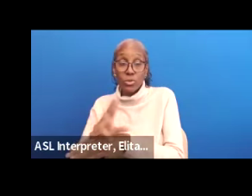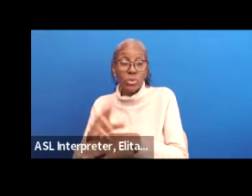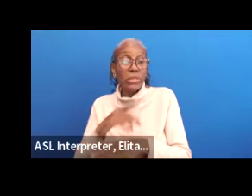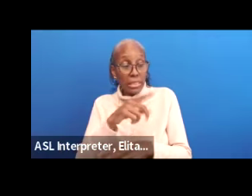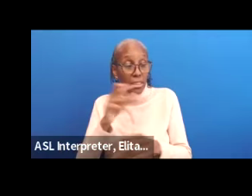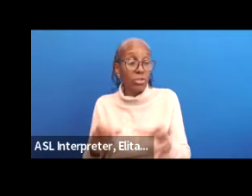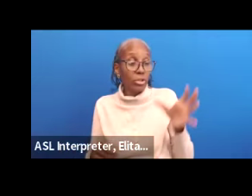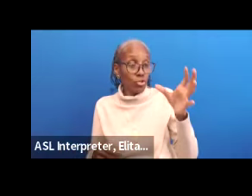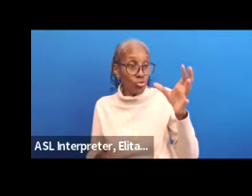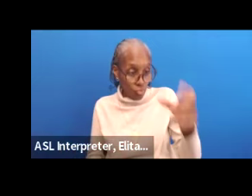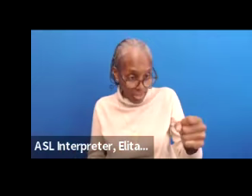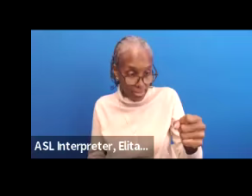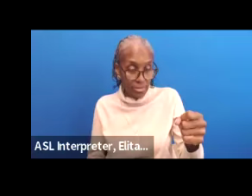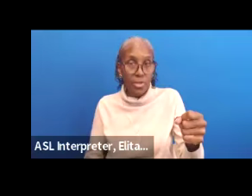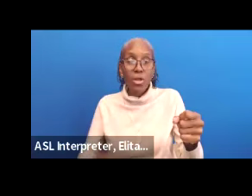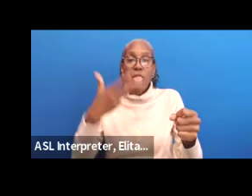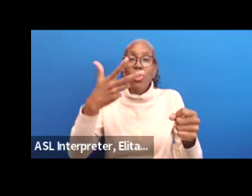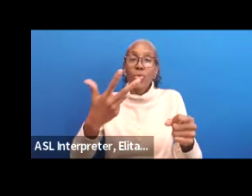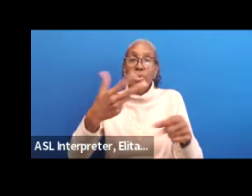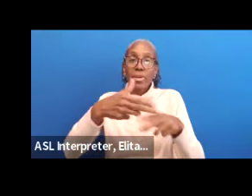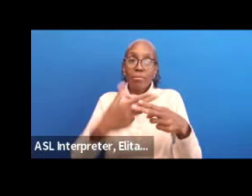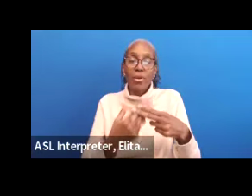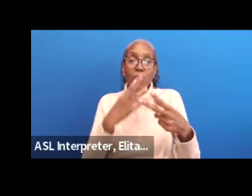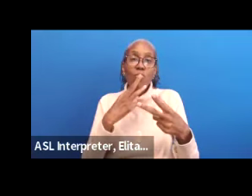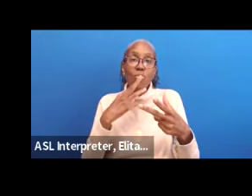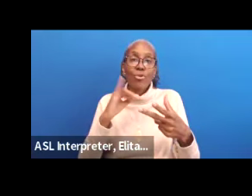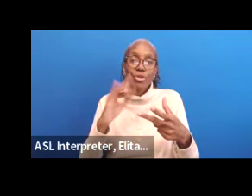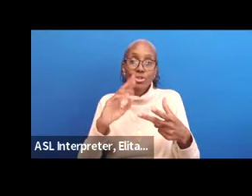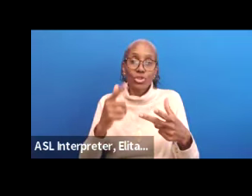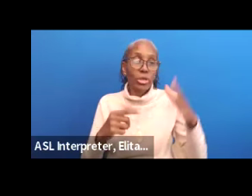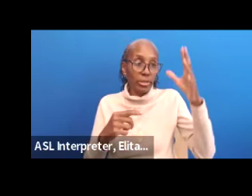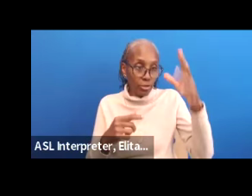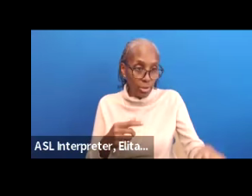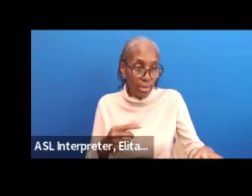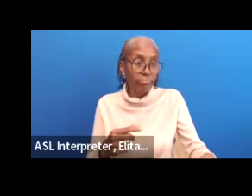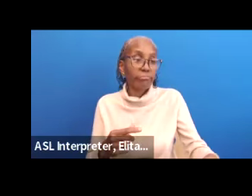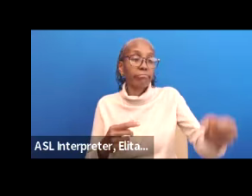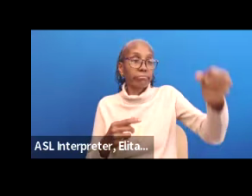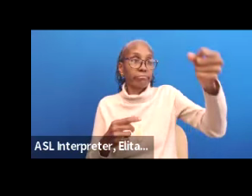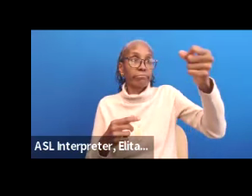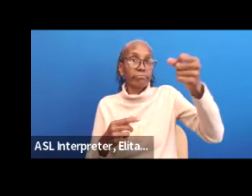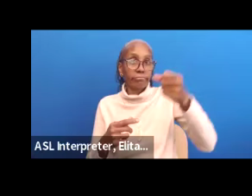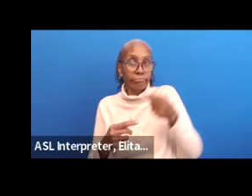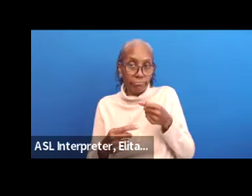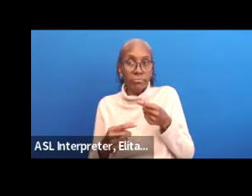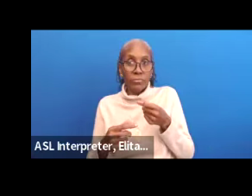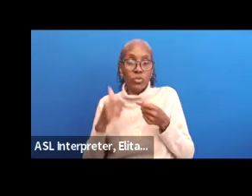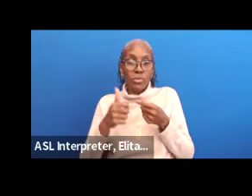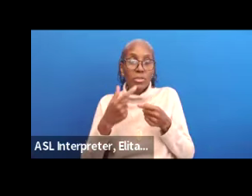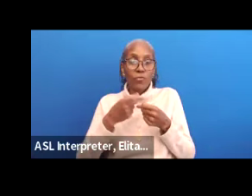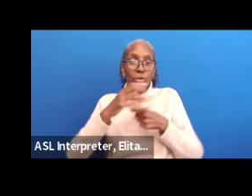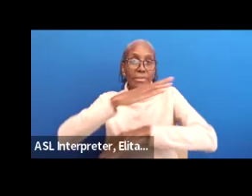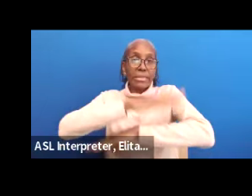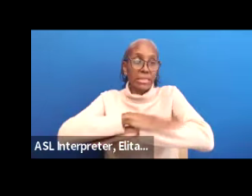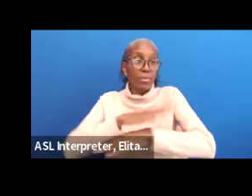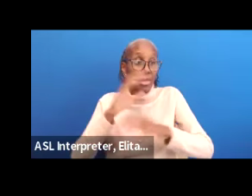to grasp a 3 pound jug of water and bring it to himself from his